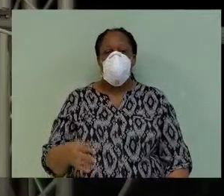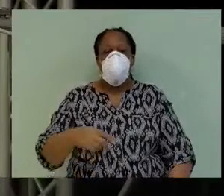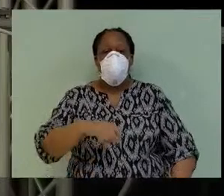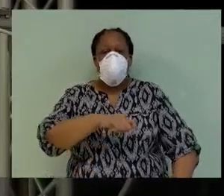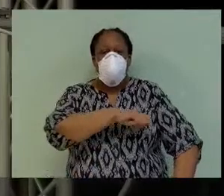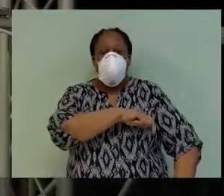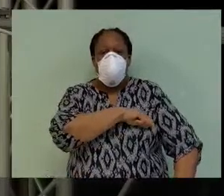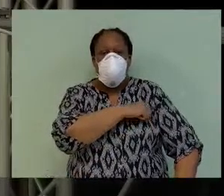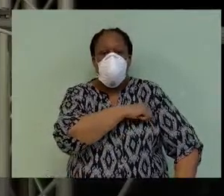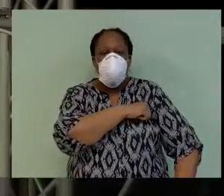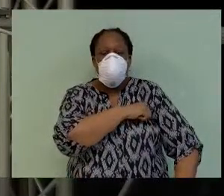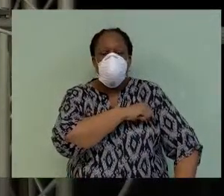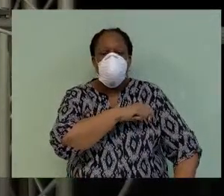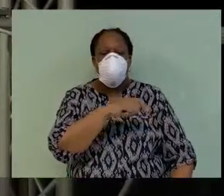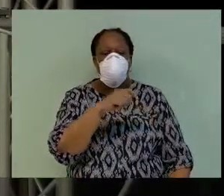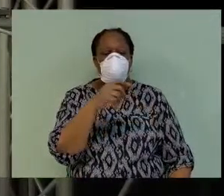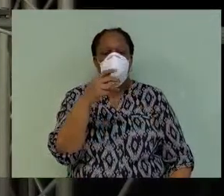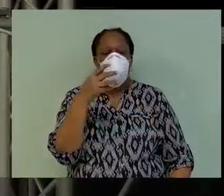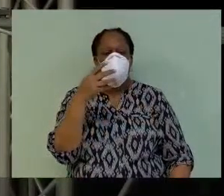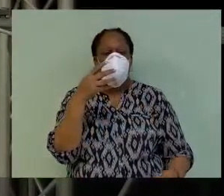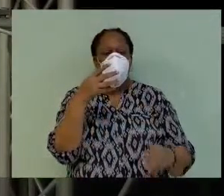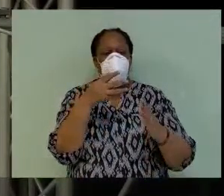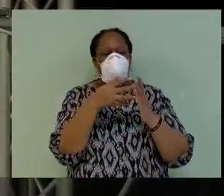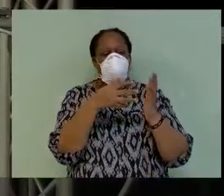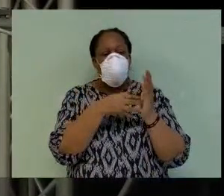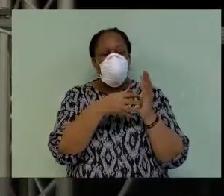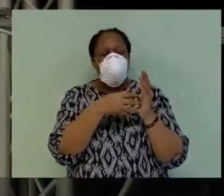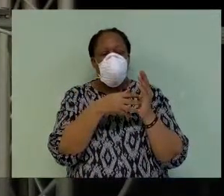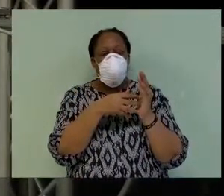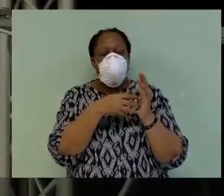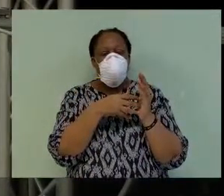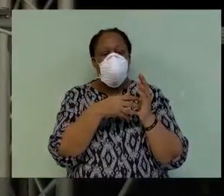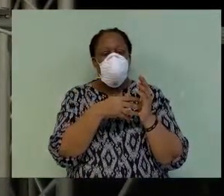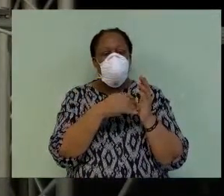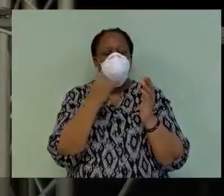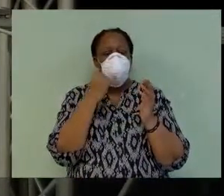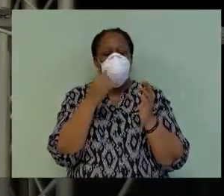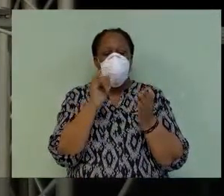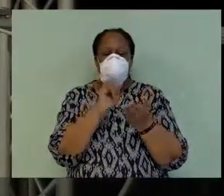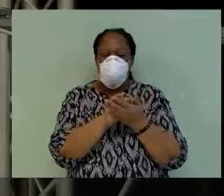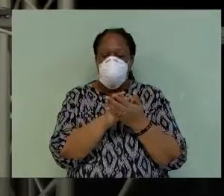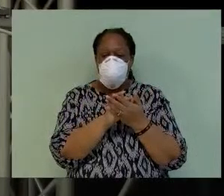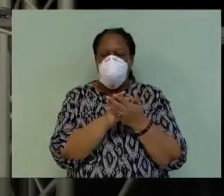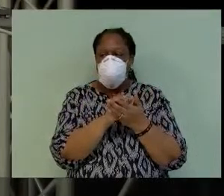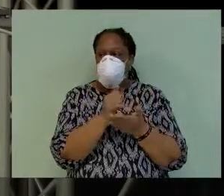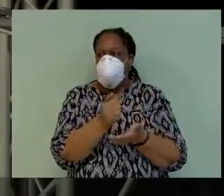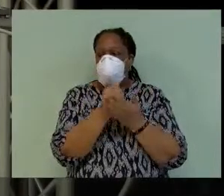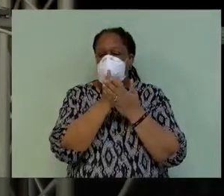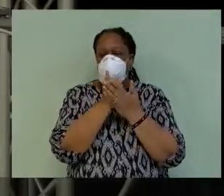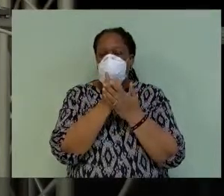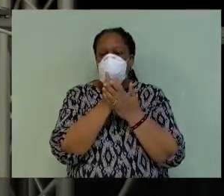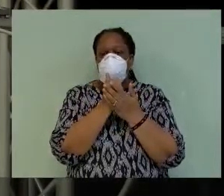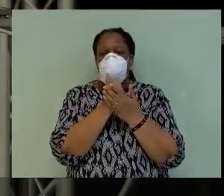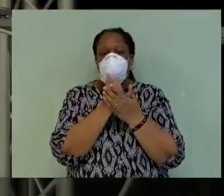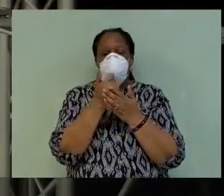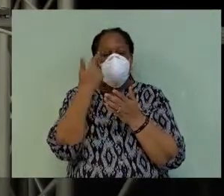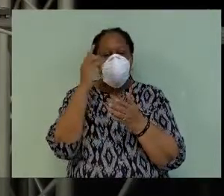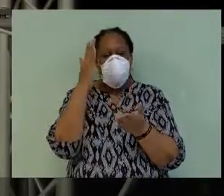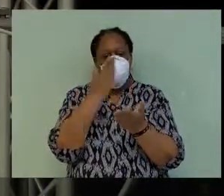before entering businesses effective in stopping the transmission of